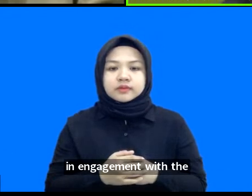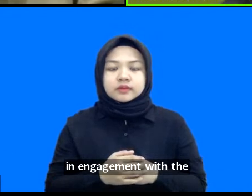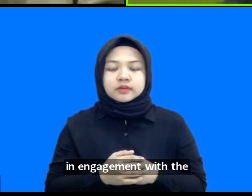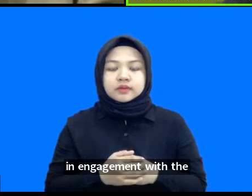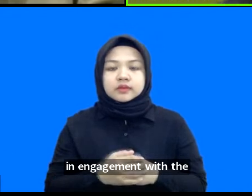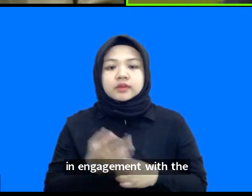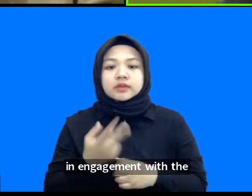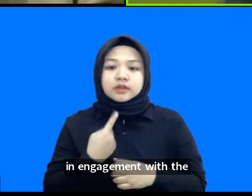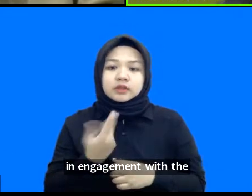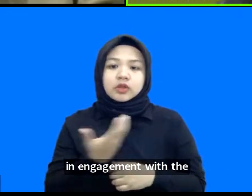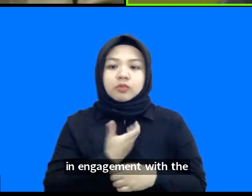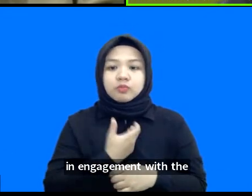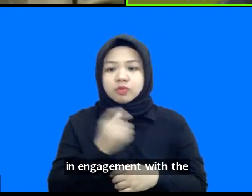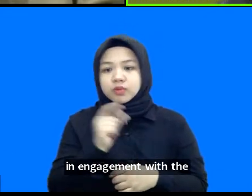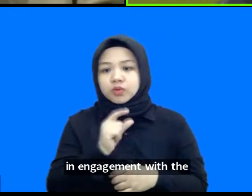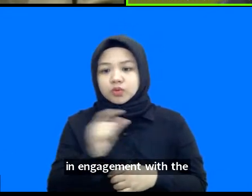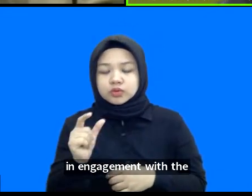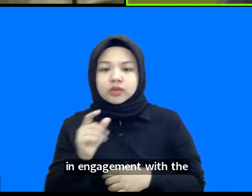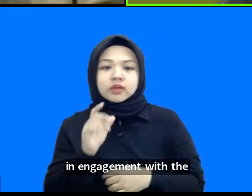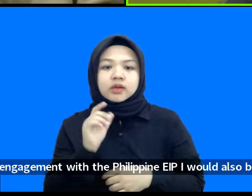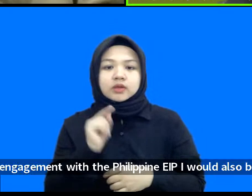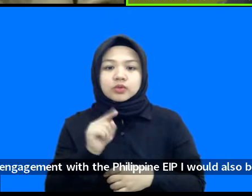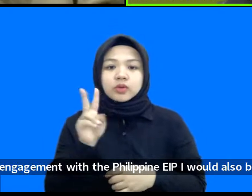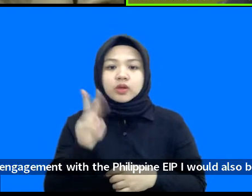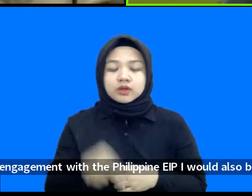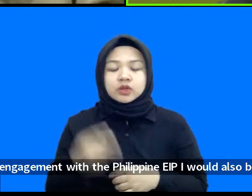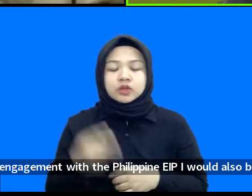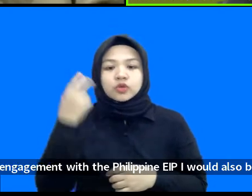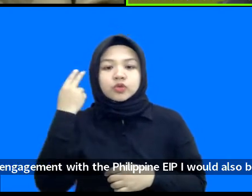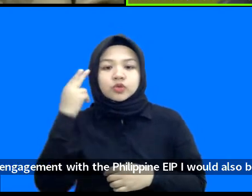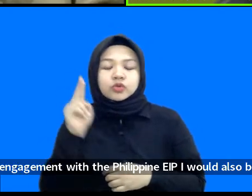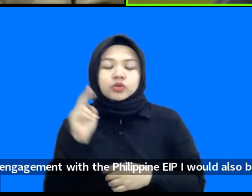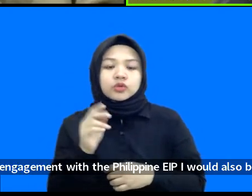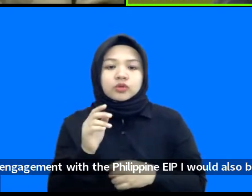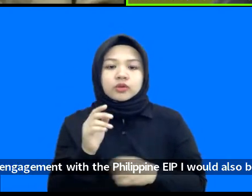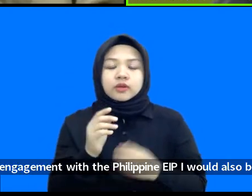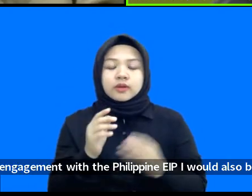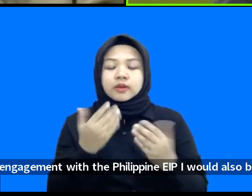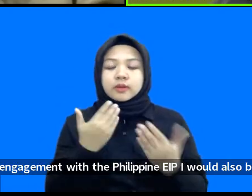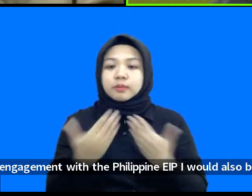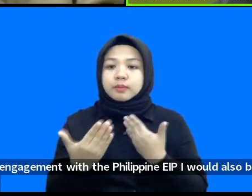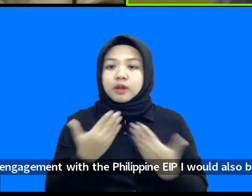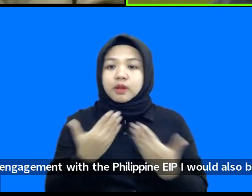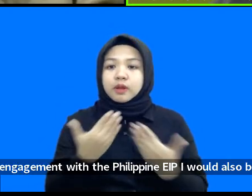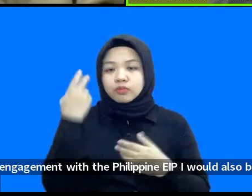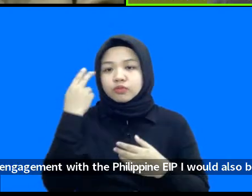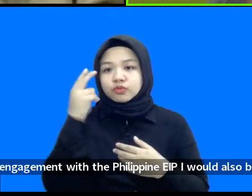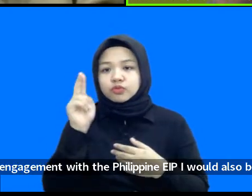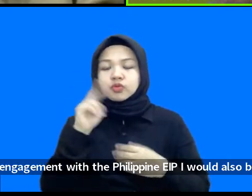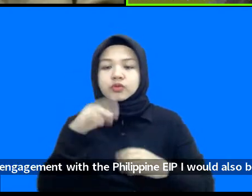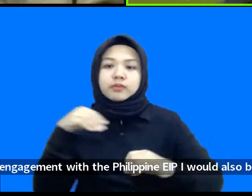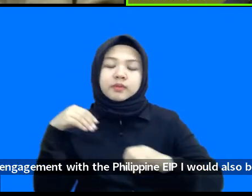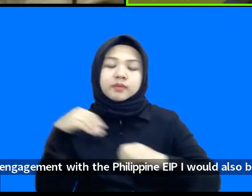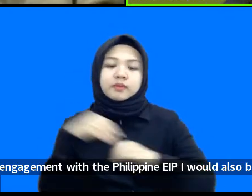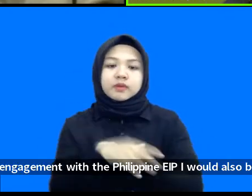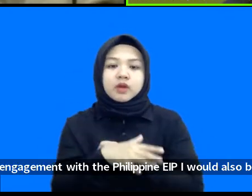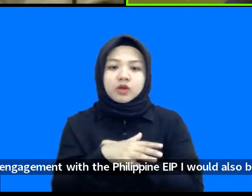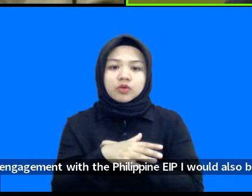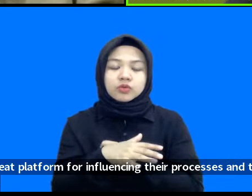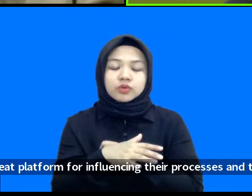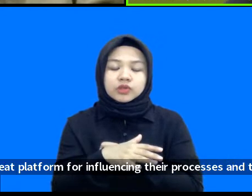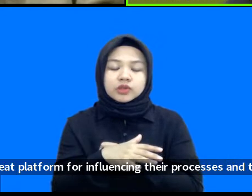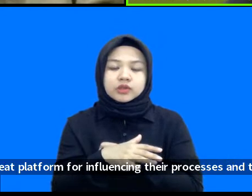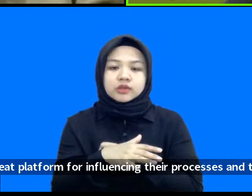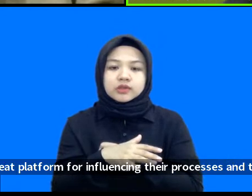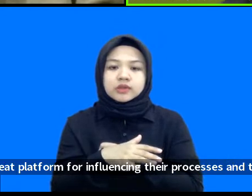would also be a great platform for influencing their processes and the energy